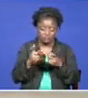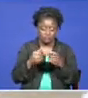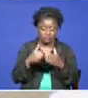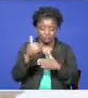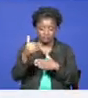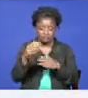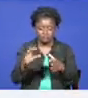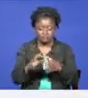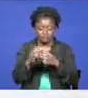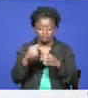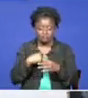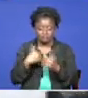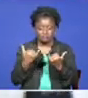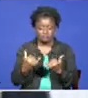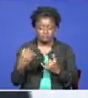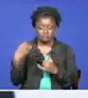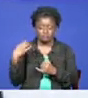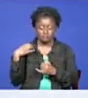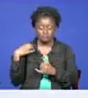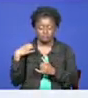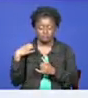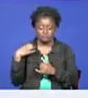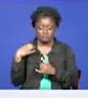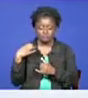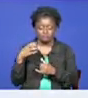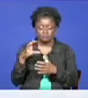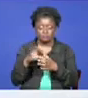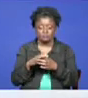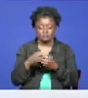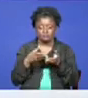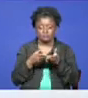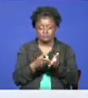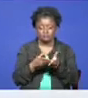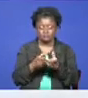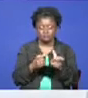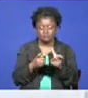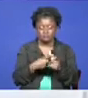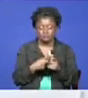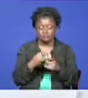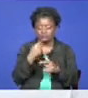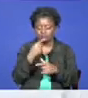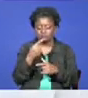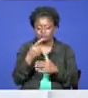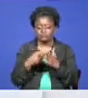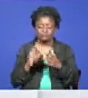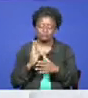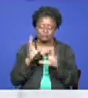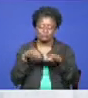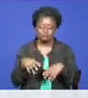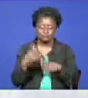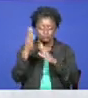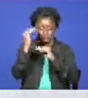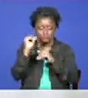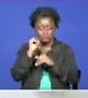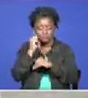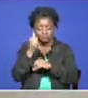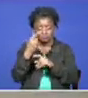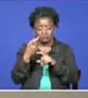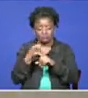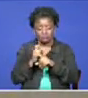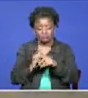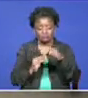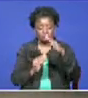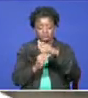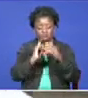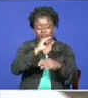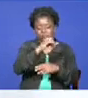now is Commodore and Regatta Chairman, Mr. Peter Wasis. Peter, just tell the viewers out there what we can expect tomorrow from some of the top junior sails in the country. Well, they're going to go